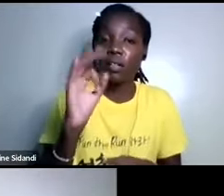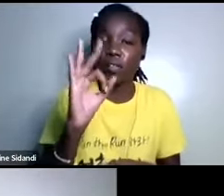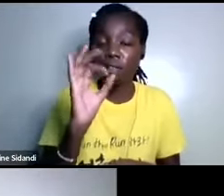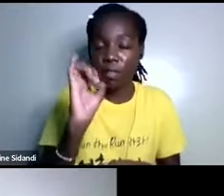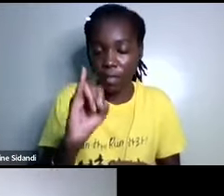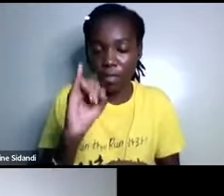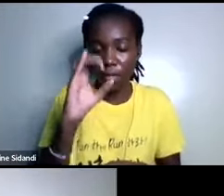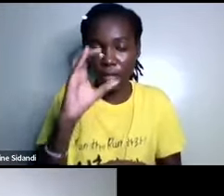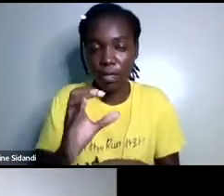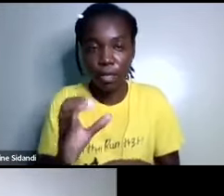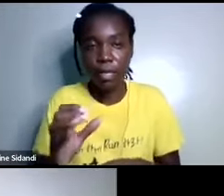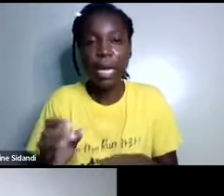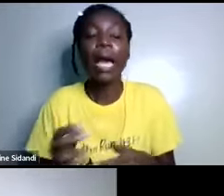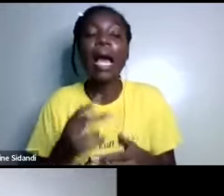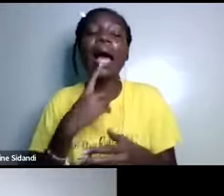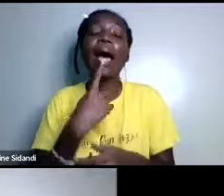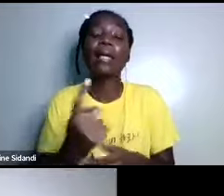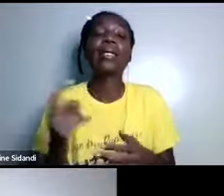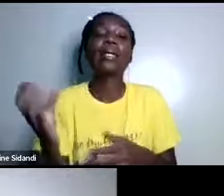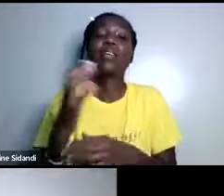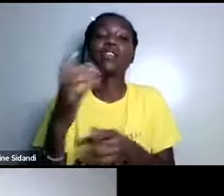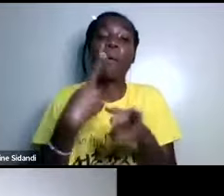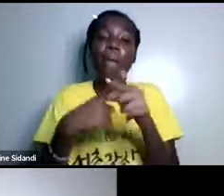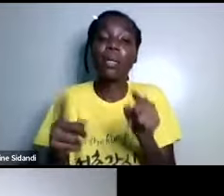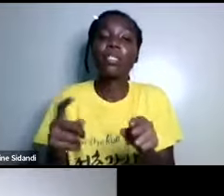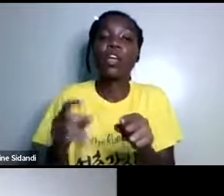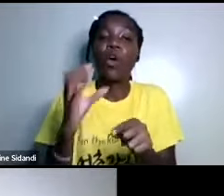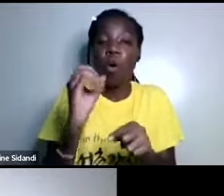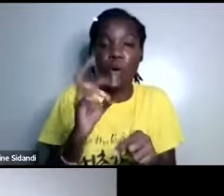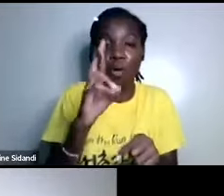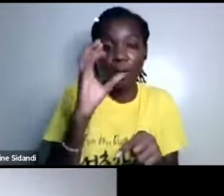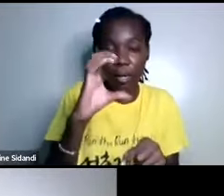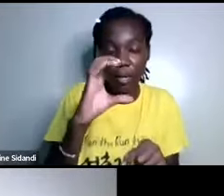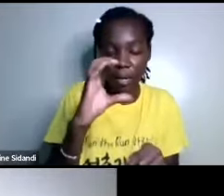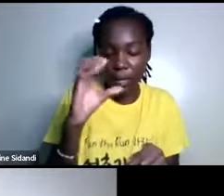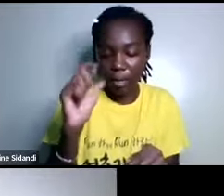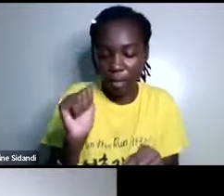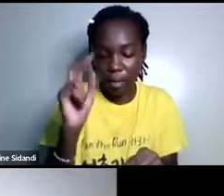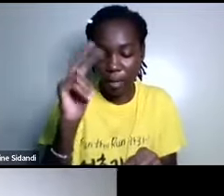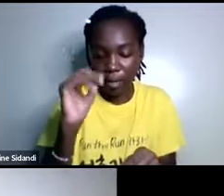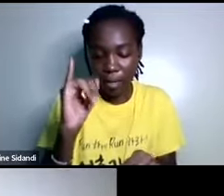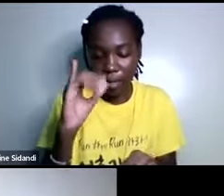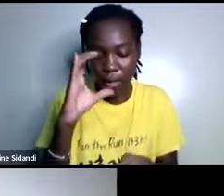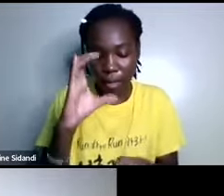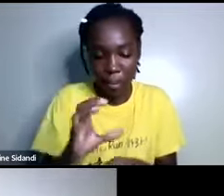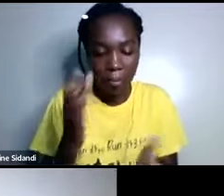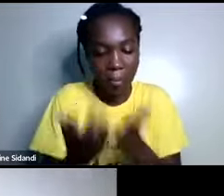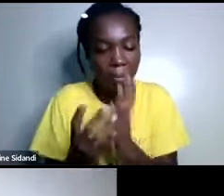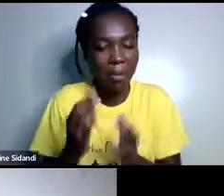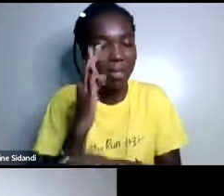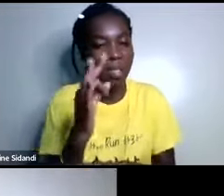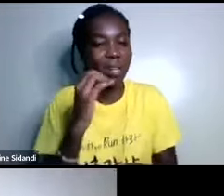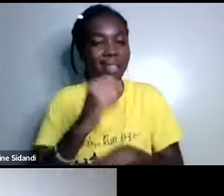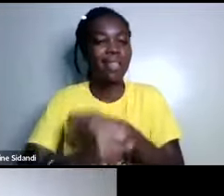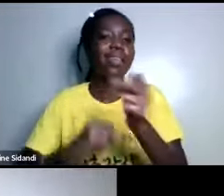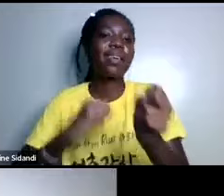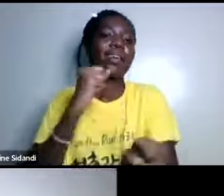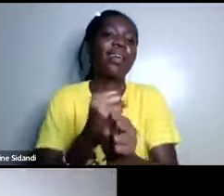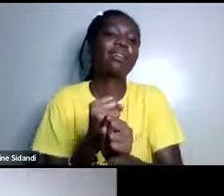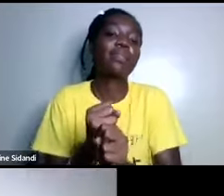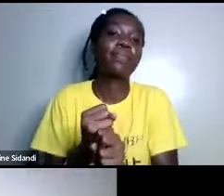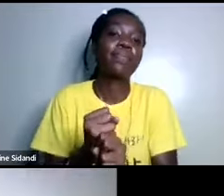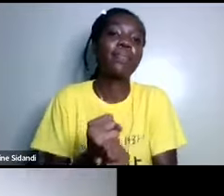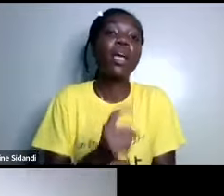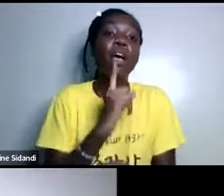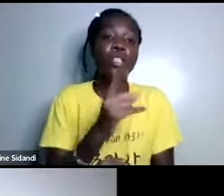organic, it will take maybe even 3 years. Something to be honest about, I tell every company, if you're doing social media marketing,